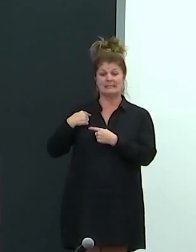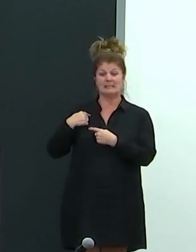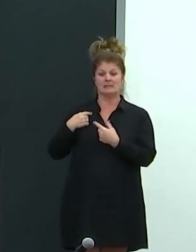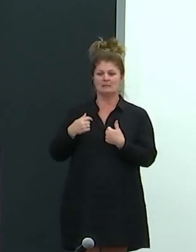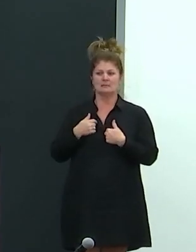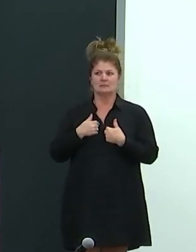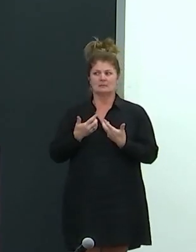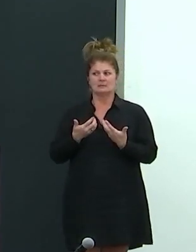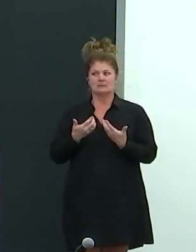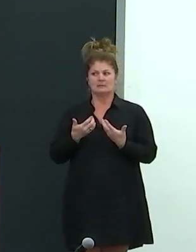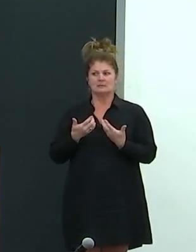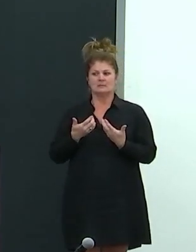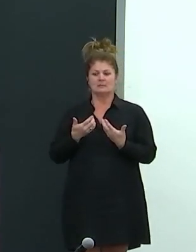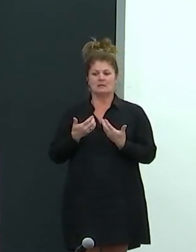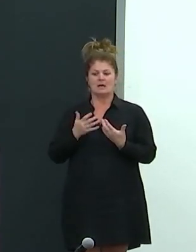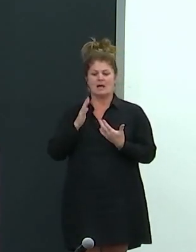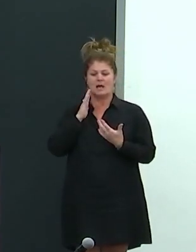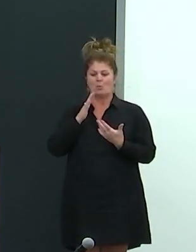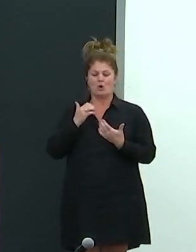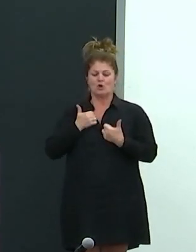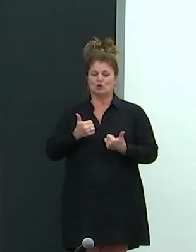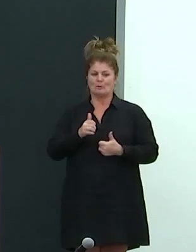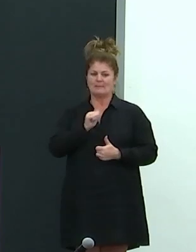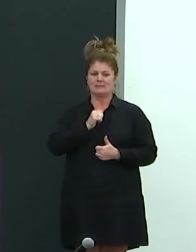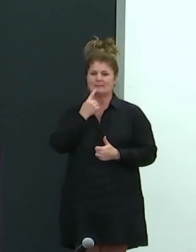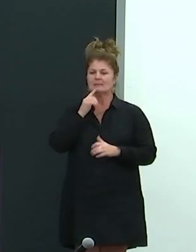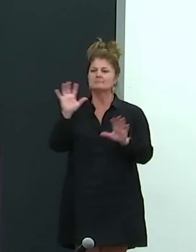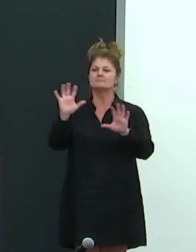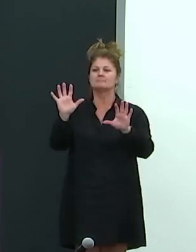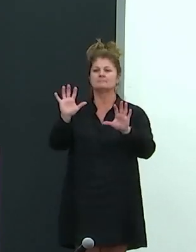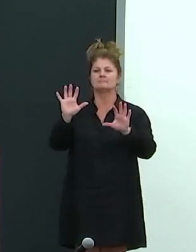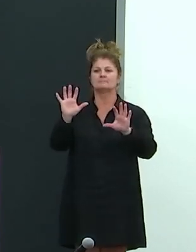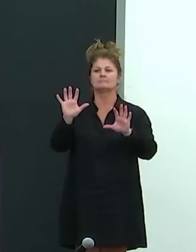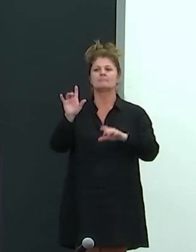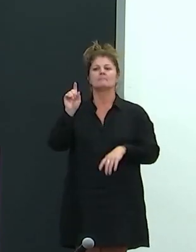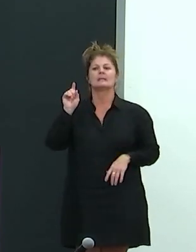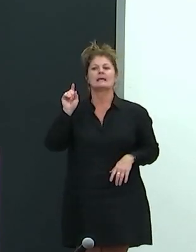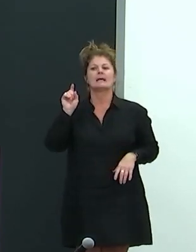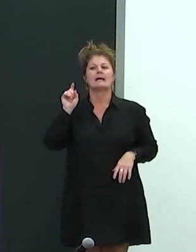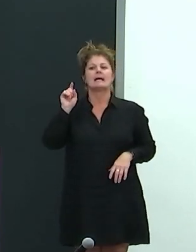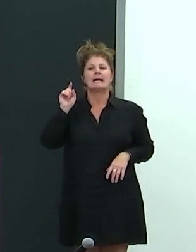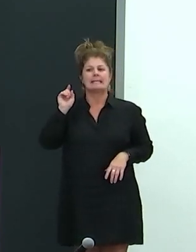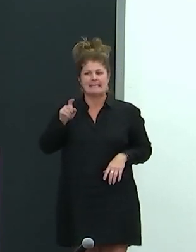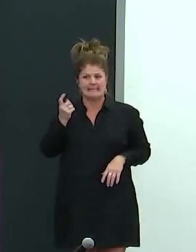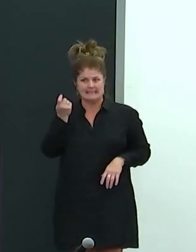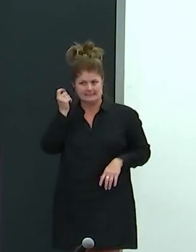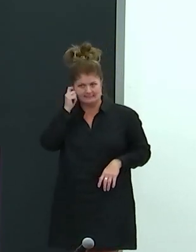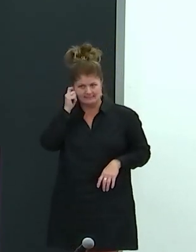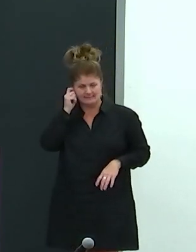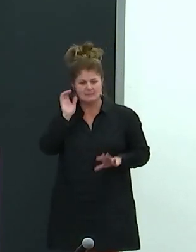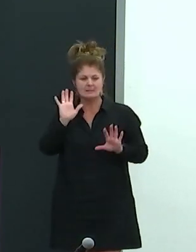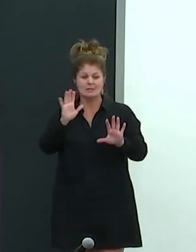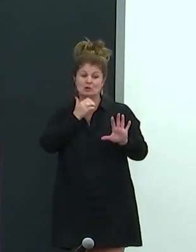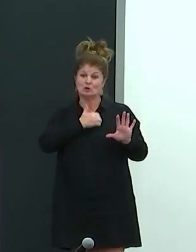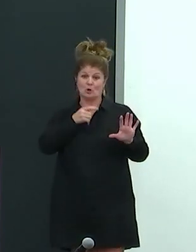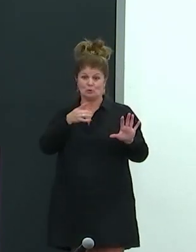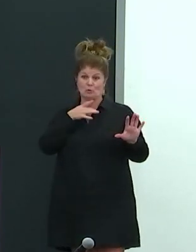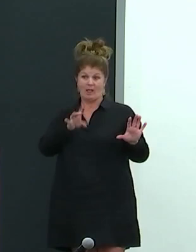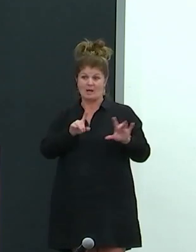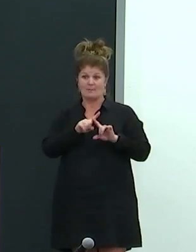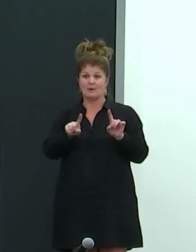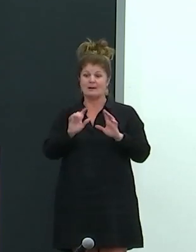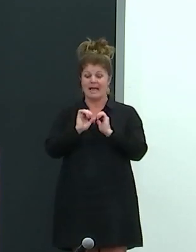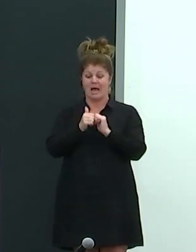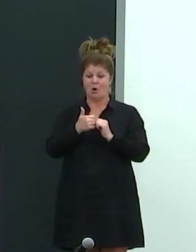I will assert myself and say, no, I need to do it this way. Sorry if you don't like it, but this is just how